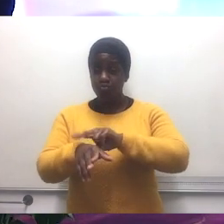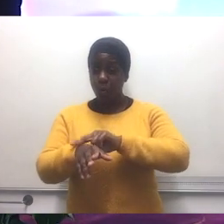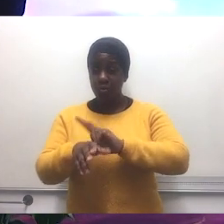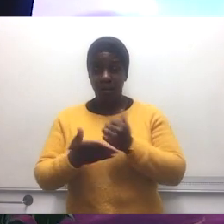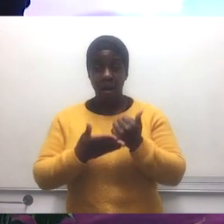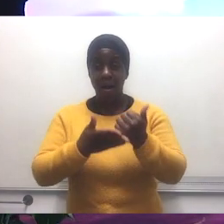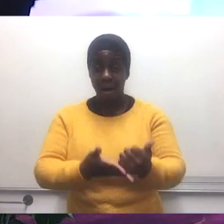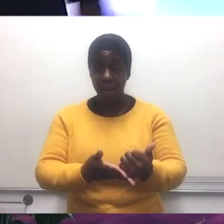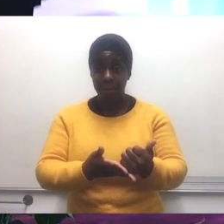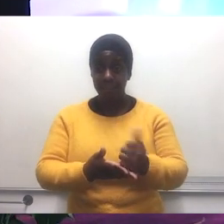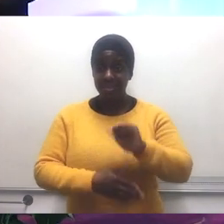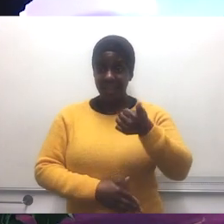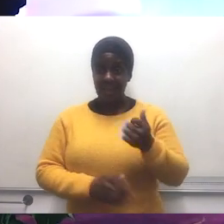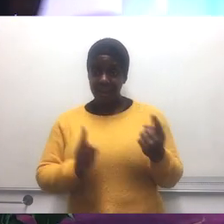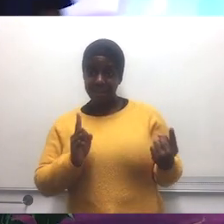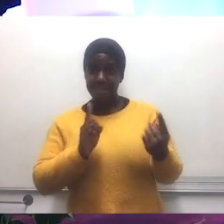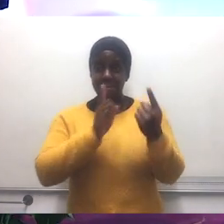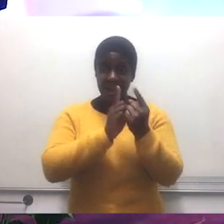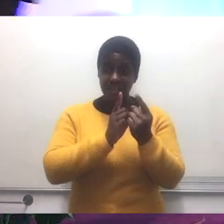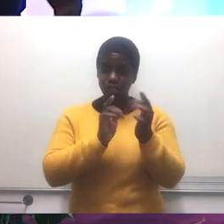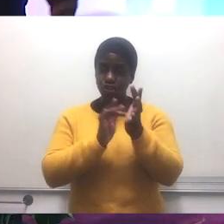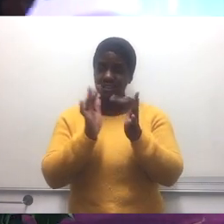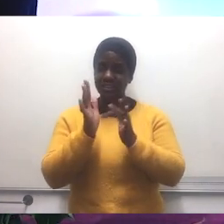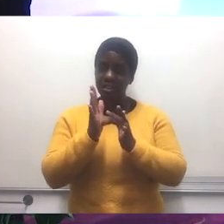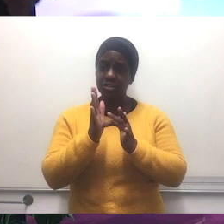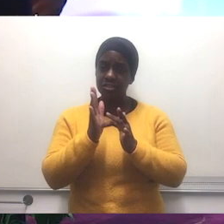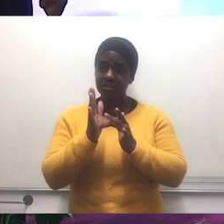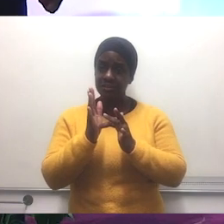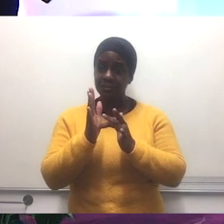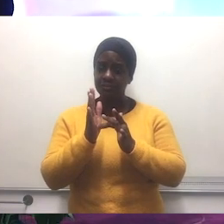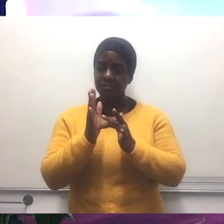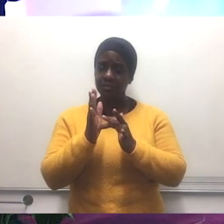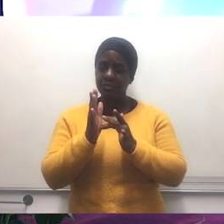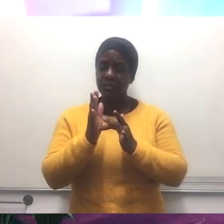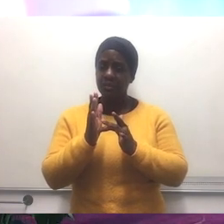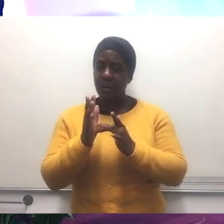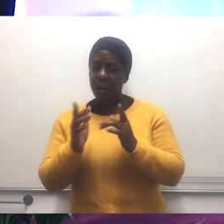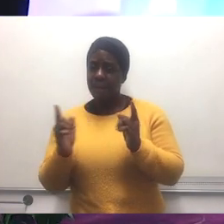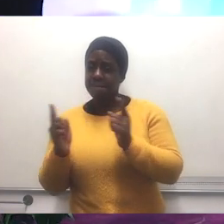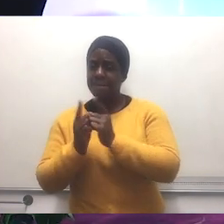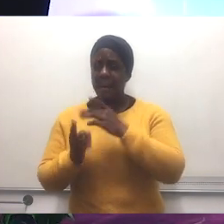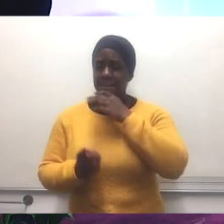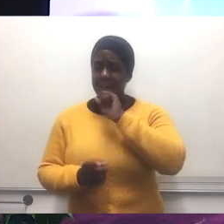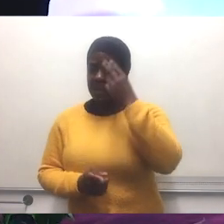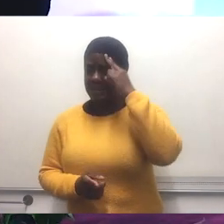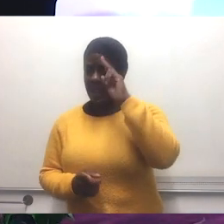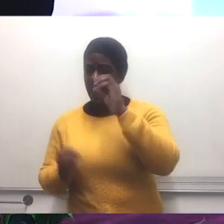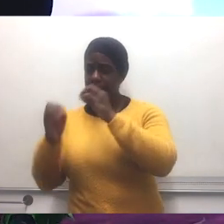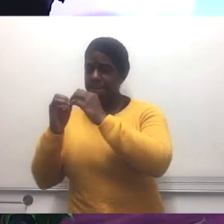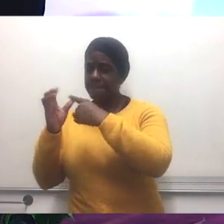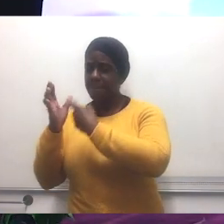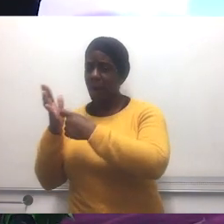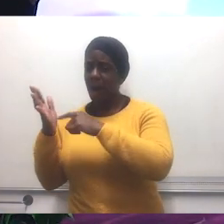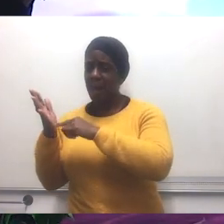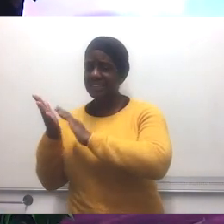she met Jesus of Nazareth. Talk to blind Bartimaeus. He will tell you that